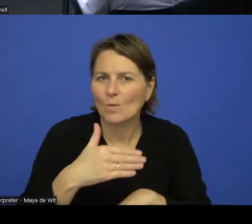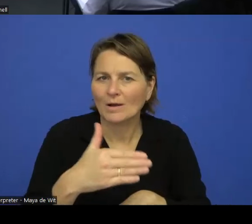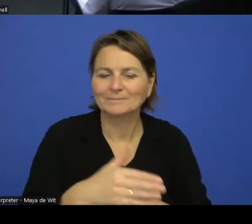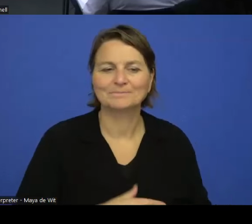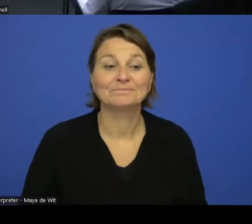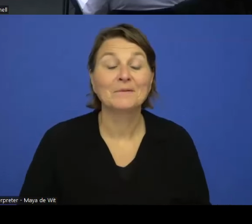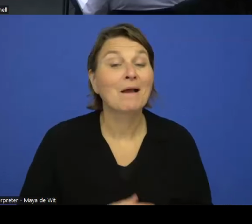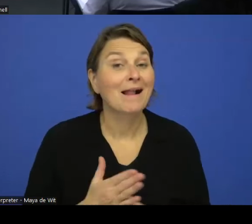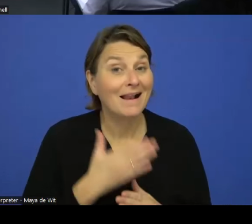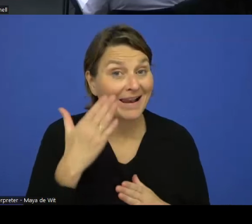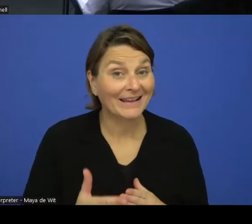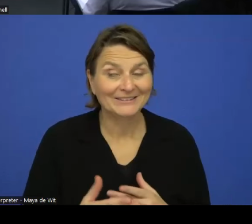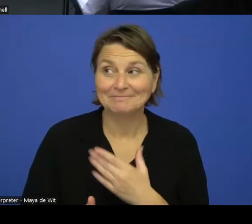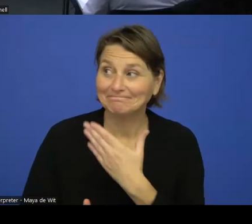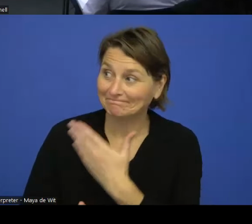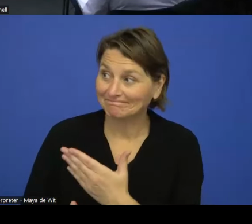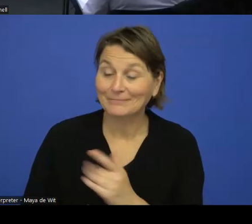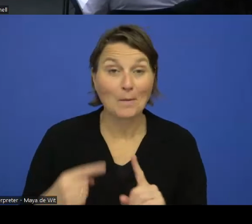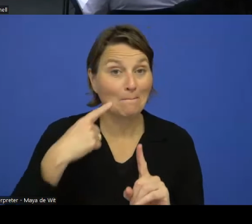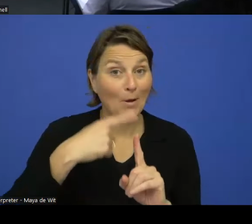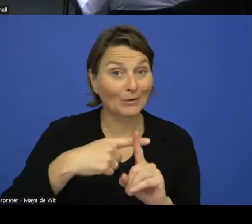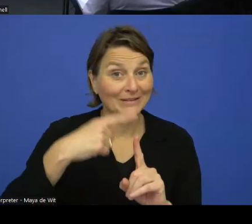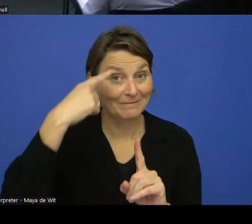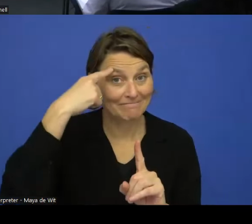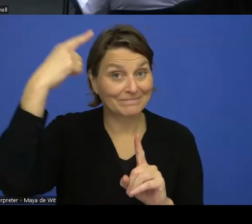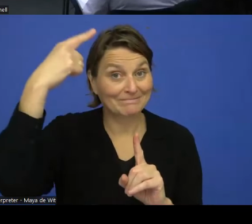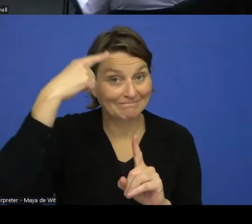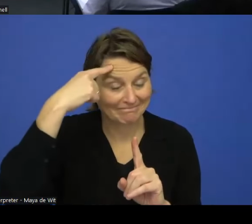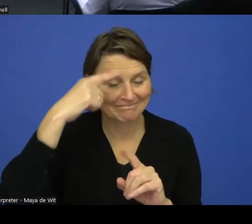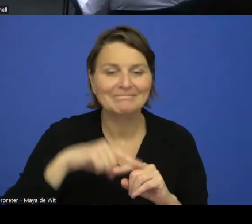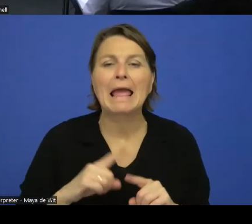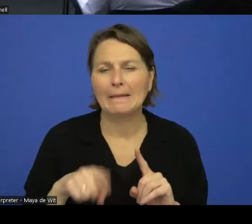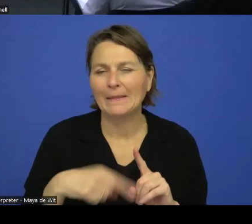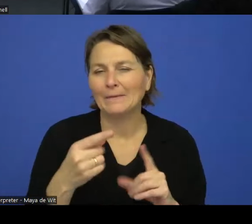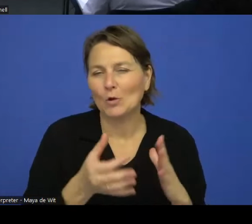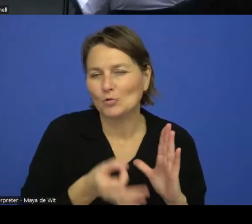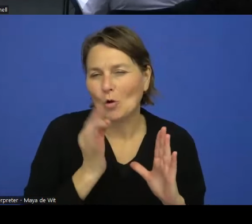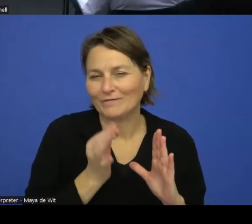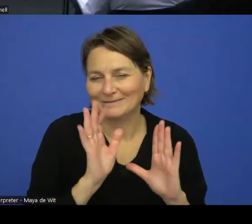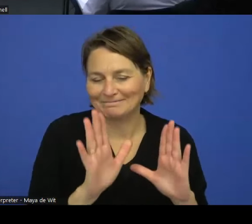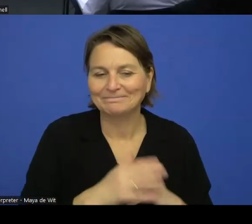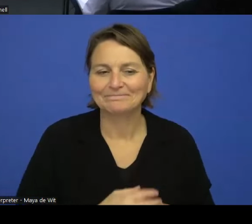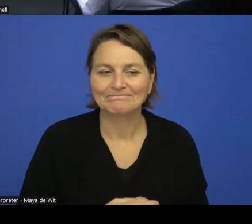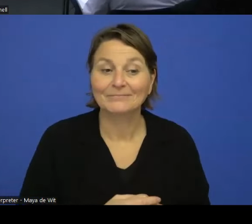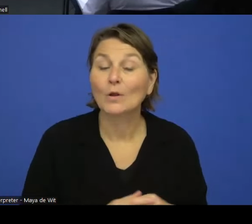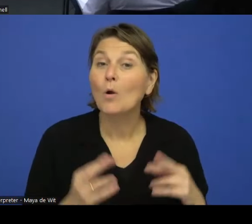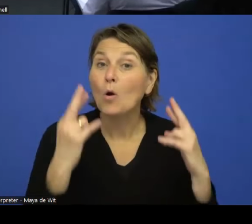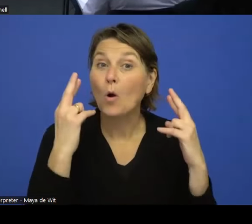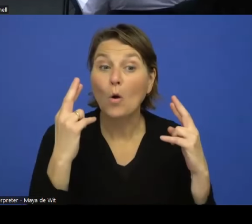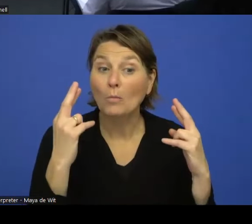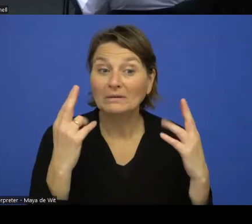optimistic note before we go and treat ourselves to some more coffee. Yeah, what are my hopes for Include? Well, I